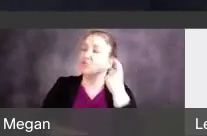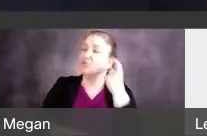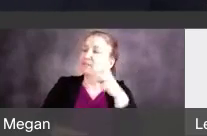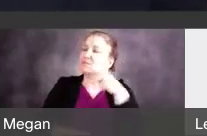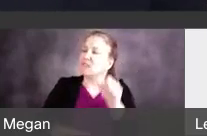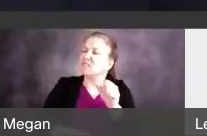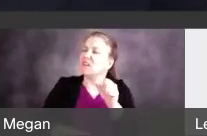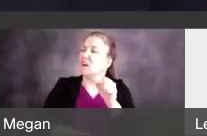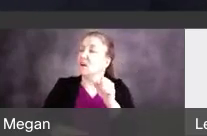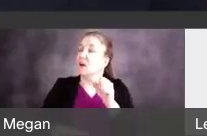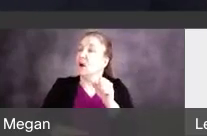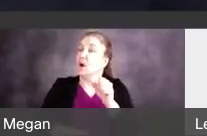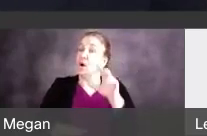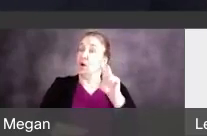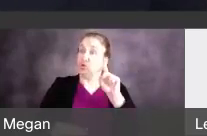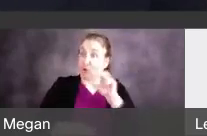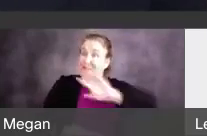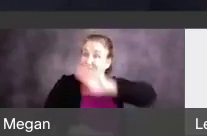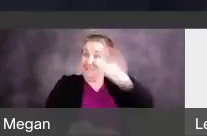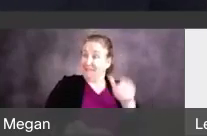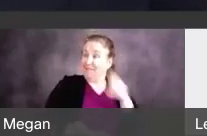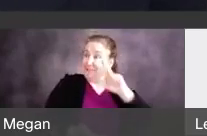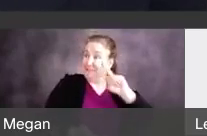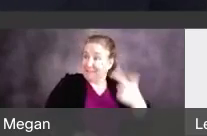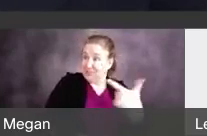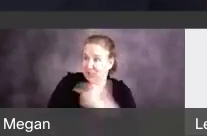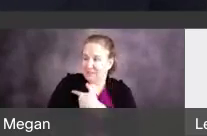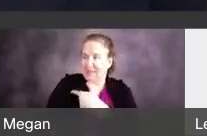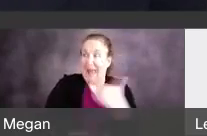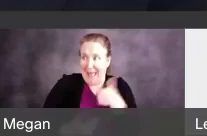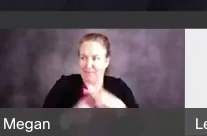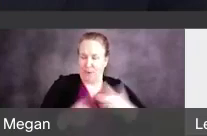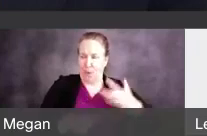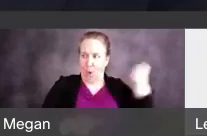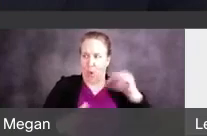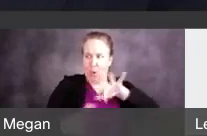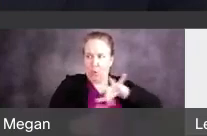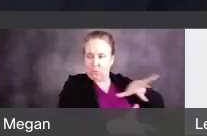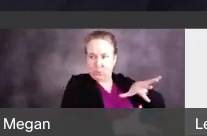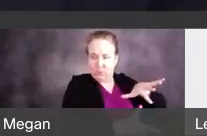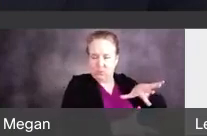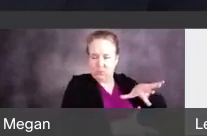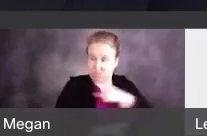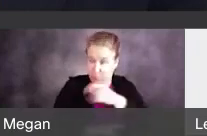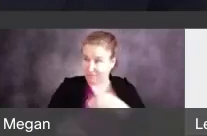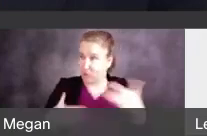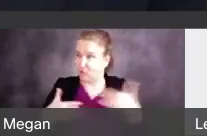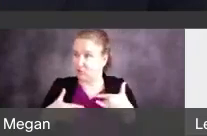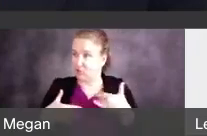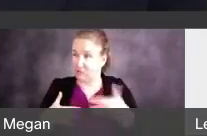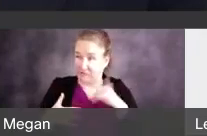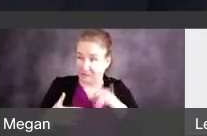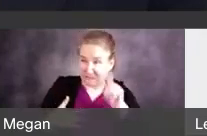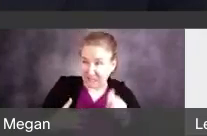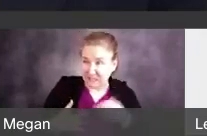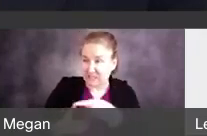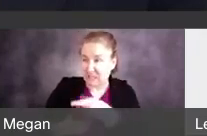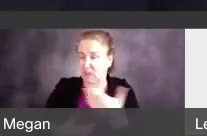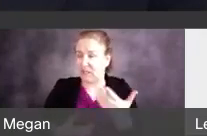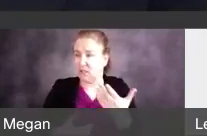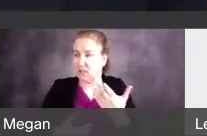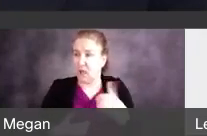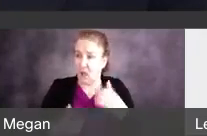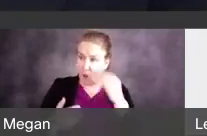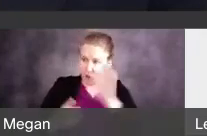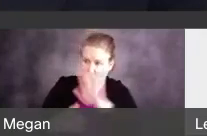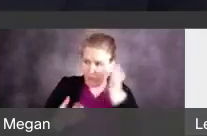holding back physical doses for second shots. Do you have concerns about that? Do you think that's necessary? Do you have any thoughts